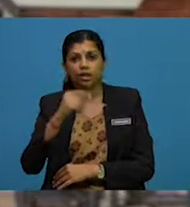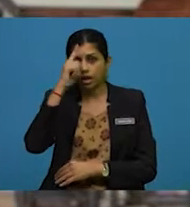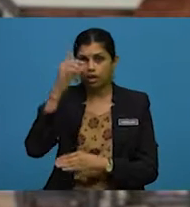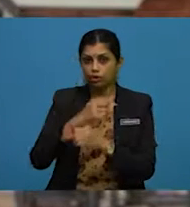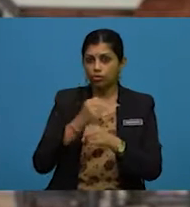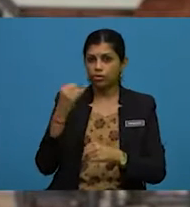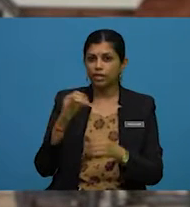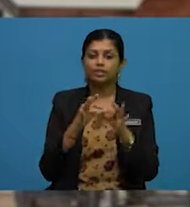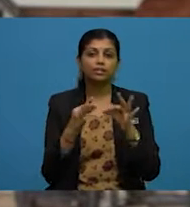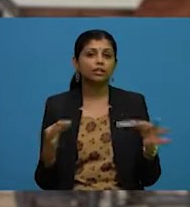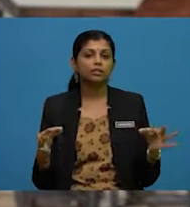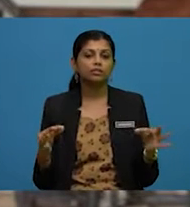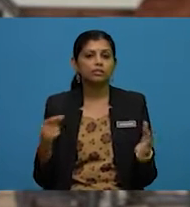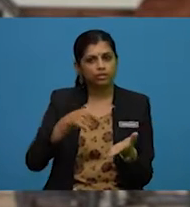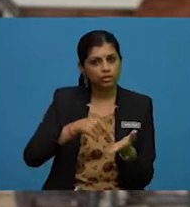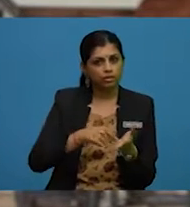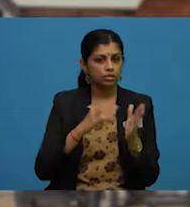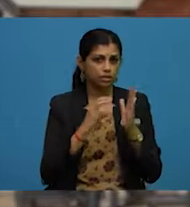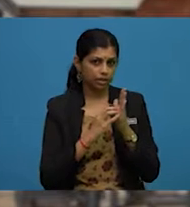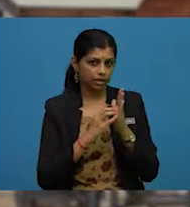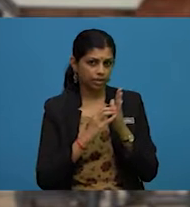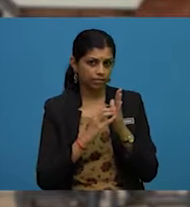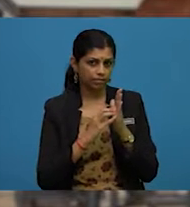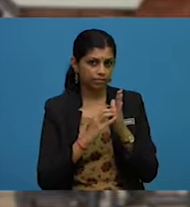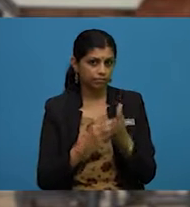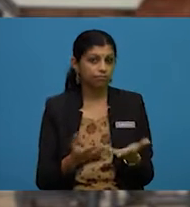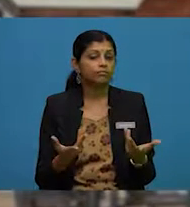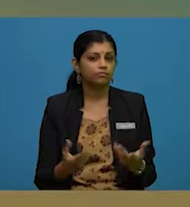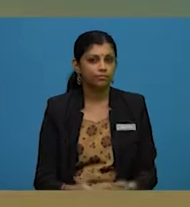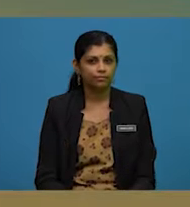and concluding sentence in this paragraph.